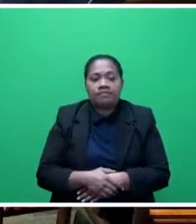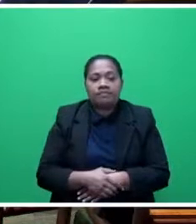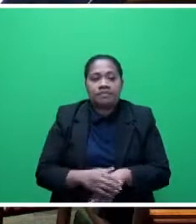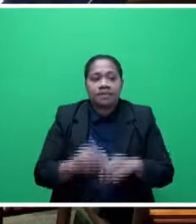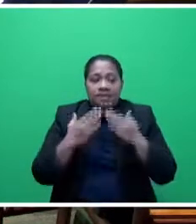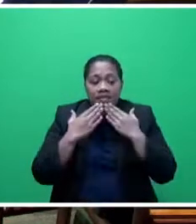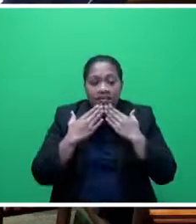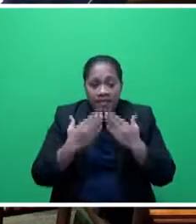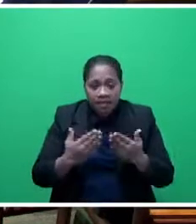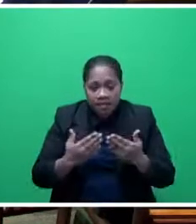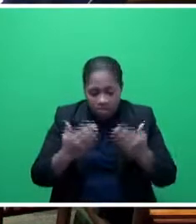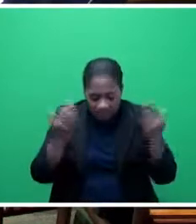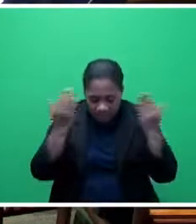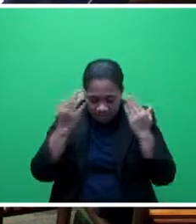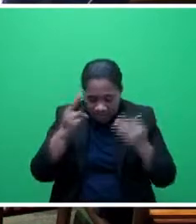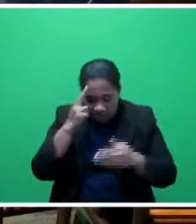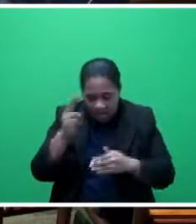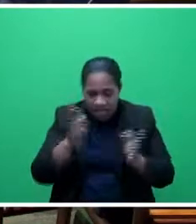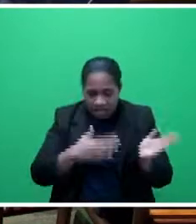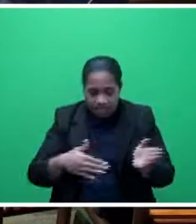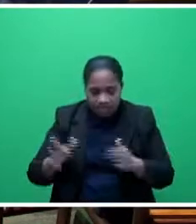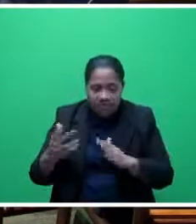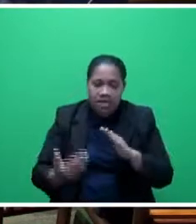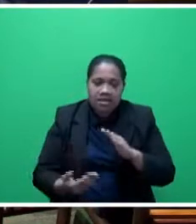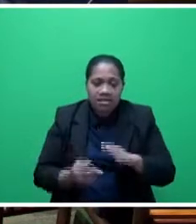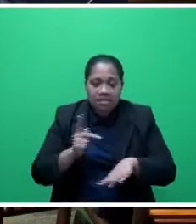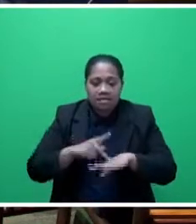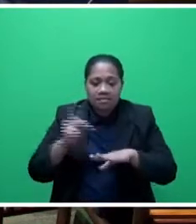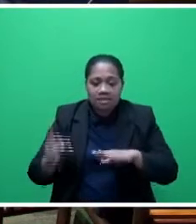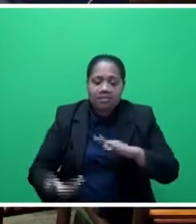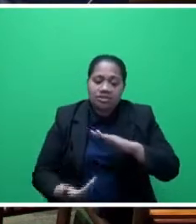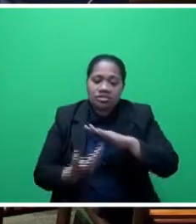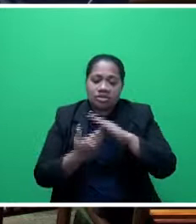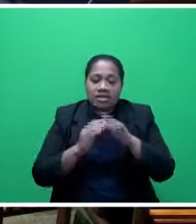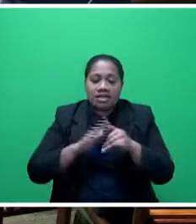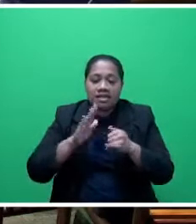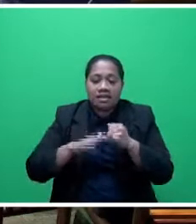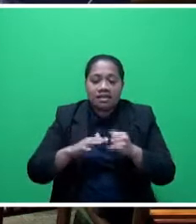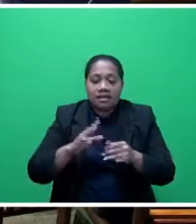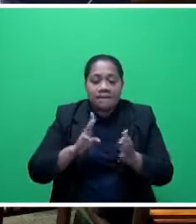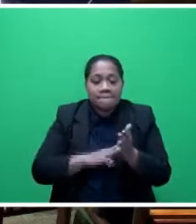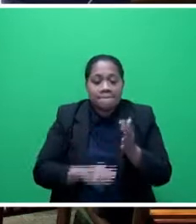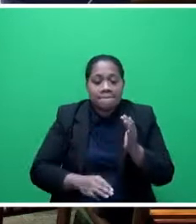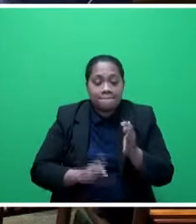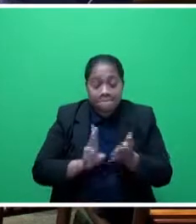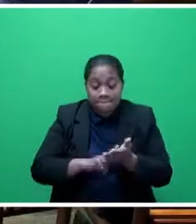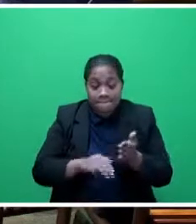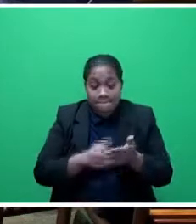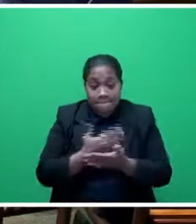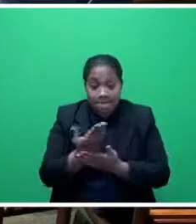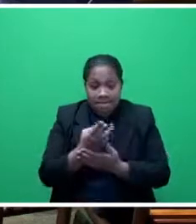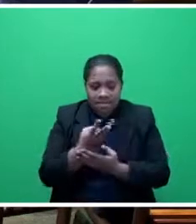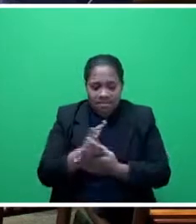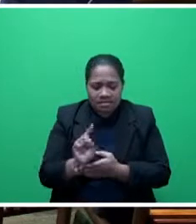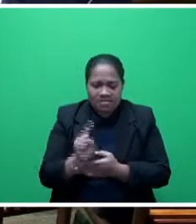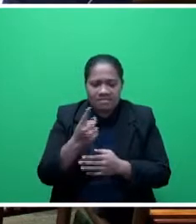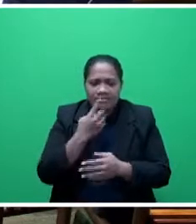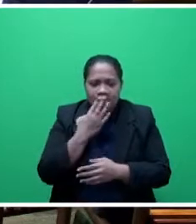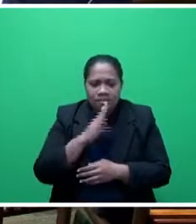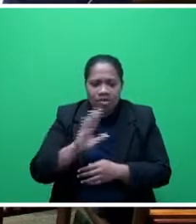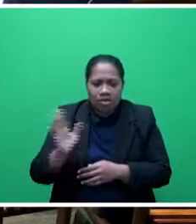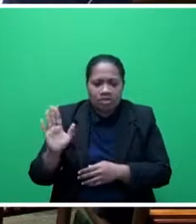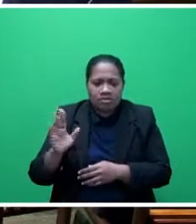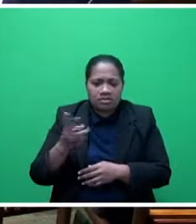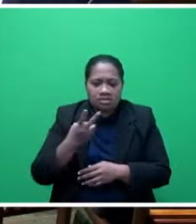Thank you, Mr. Speaker, sir. I move that Parliament adjourns until Monday, 31st August 2020 at